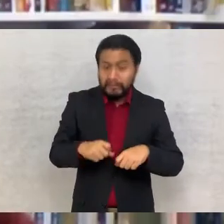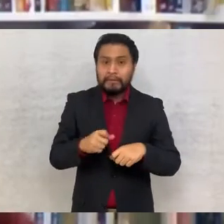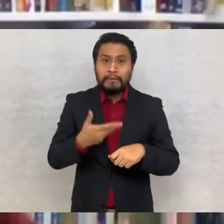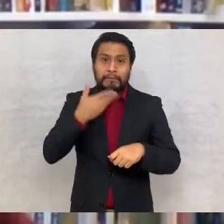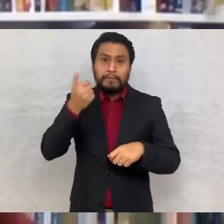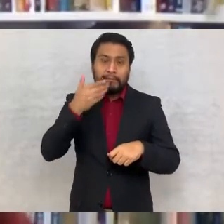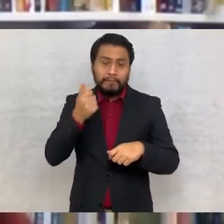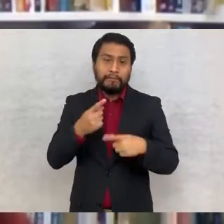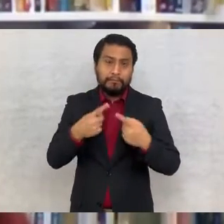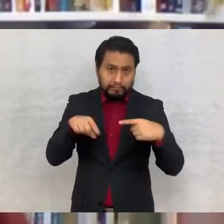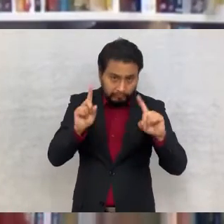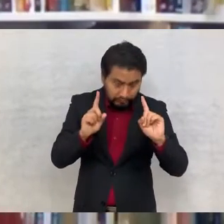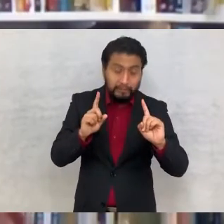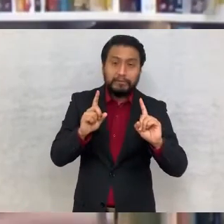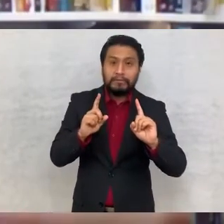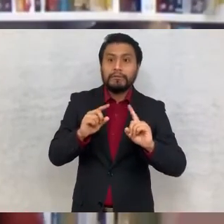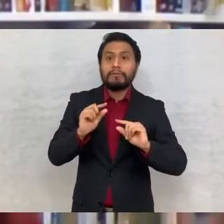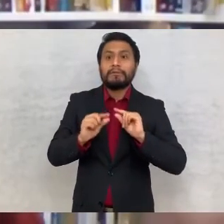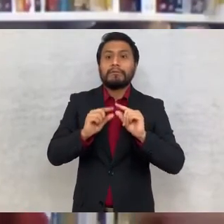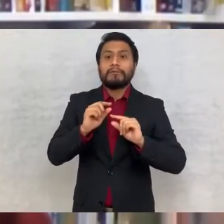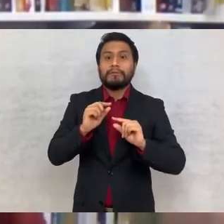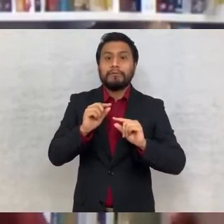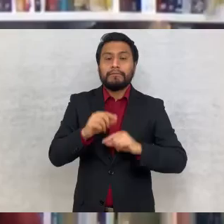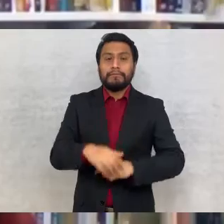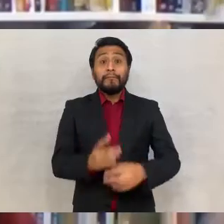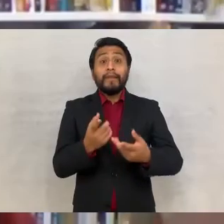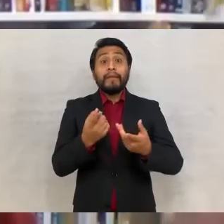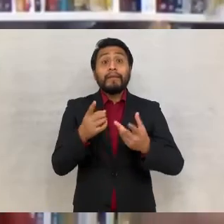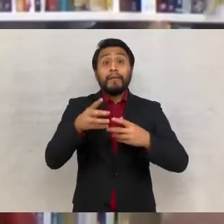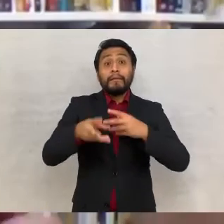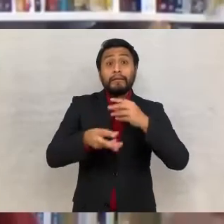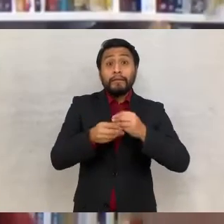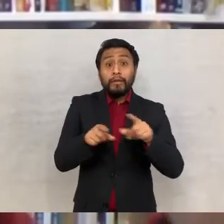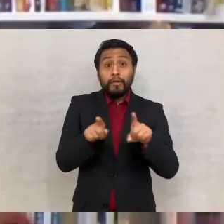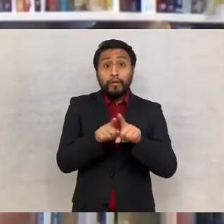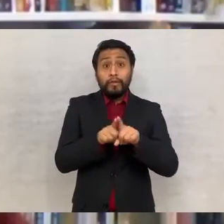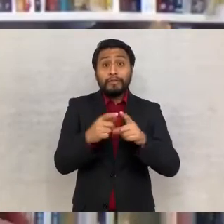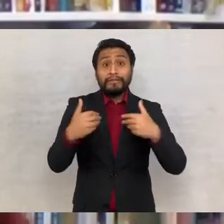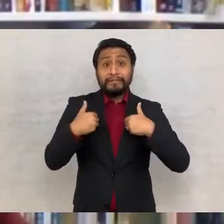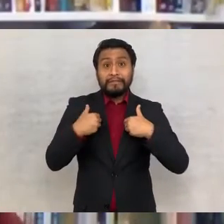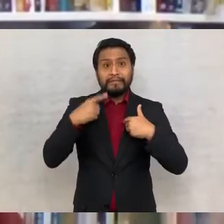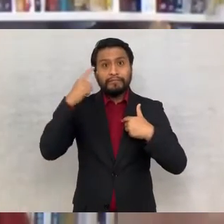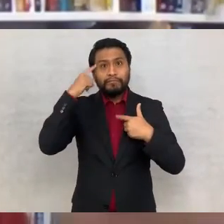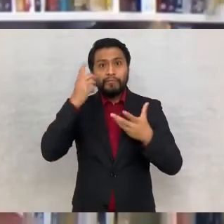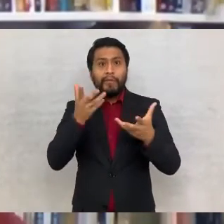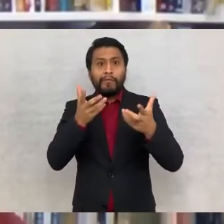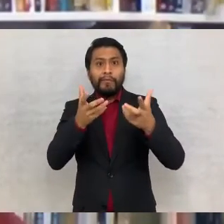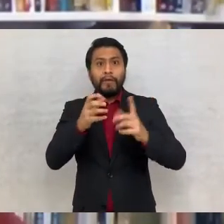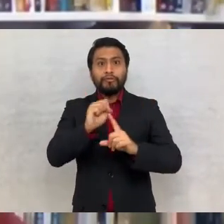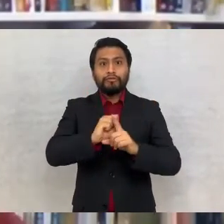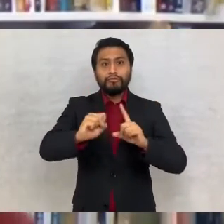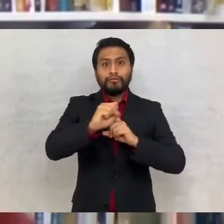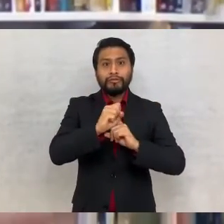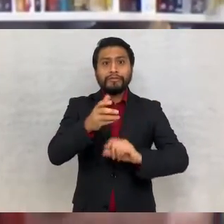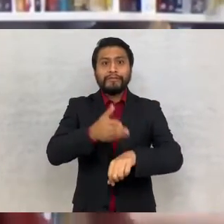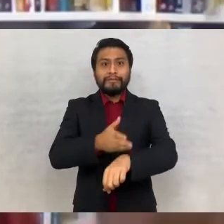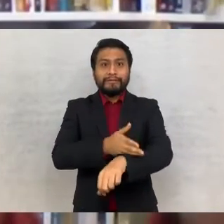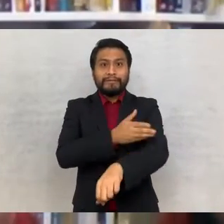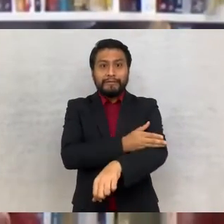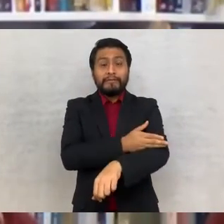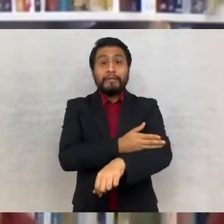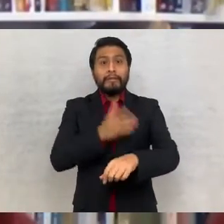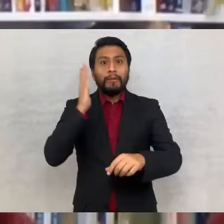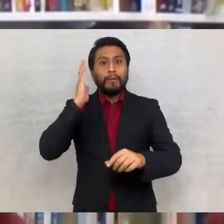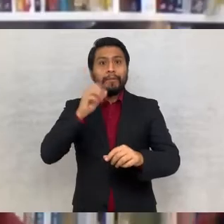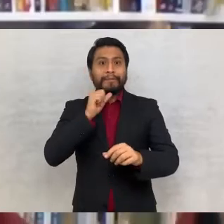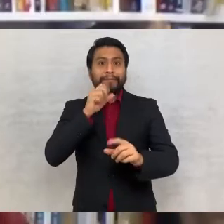increasing exports was based on a particular theory of inheritance in 1886, which consisted of adapting Galton's central ideas about